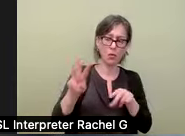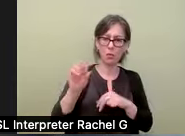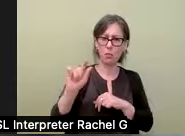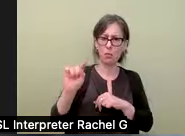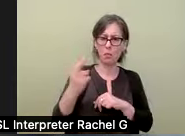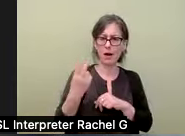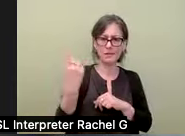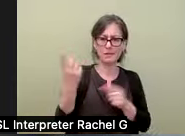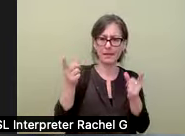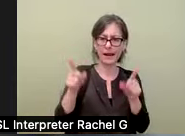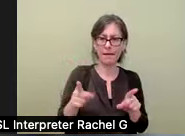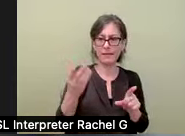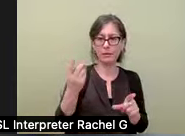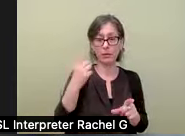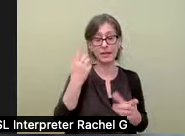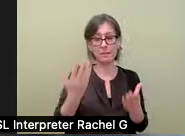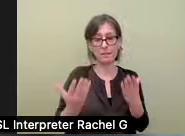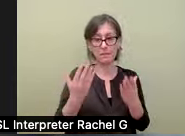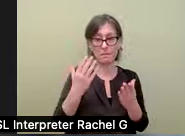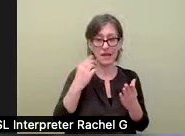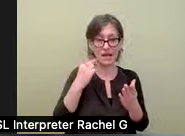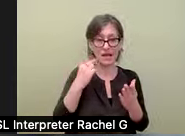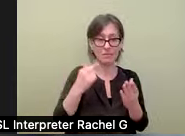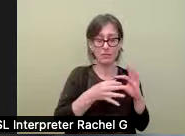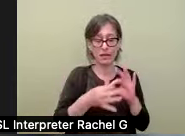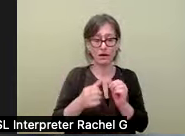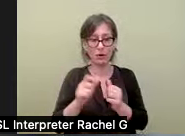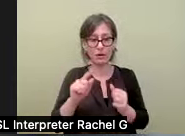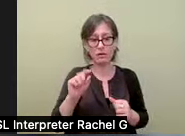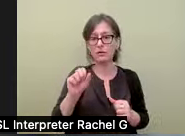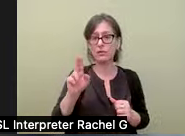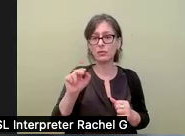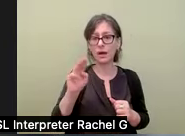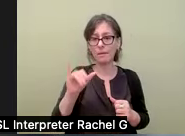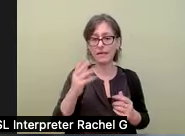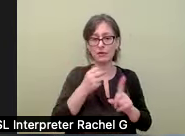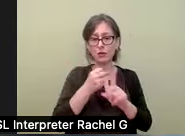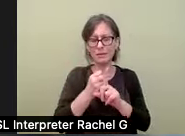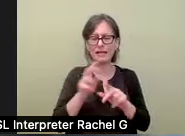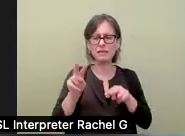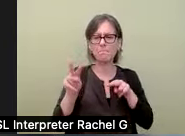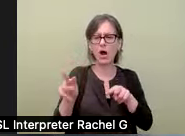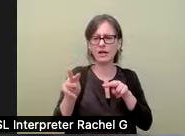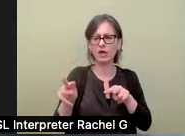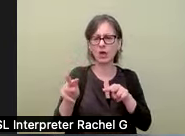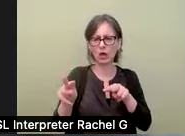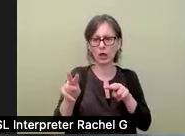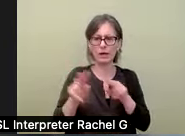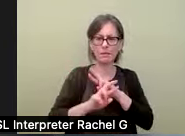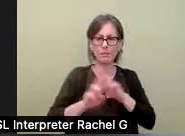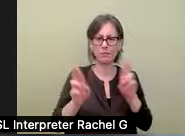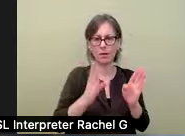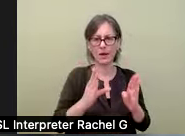we think may turn into a tsunami that could have impacts. So that's kind of a monitoring phase and a preparedness phase for